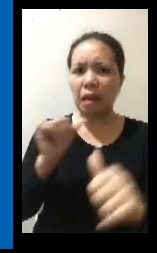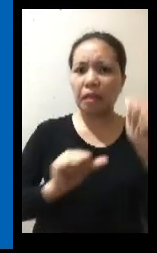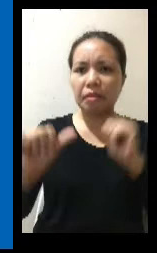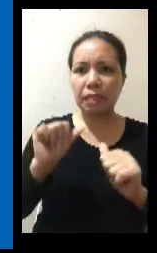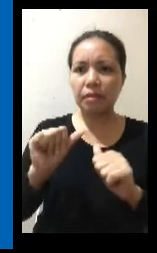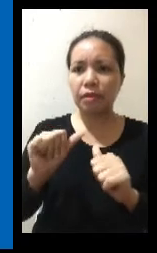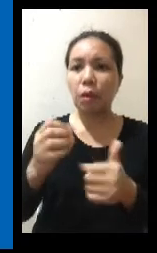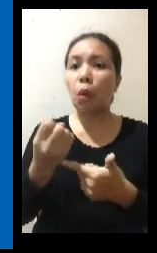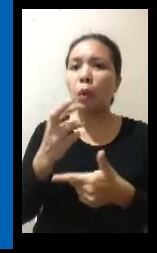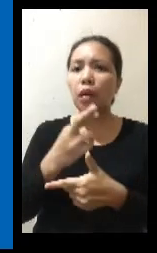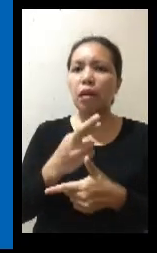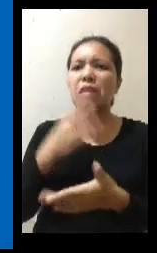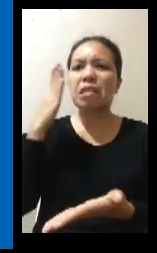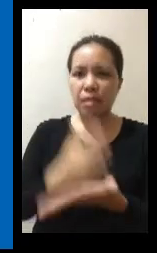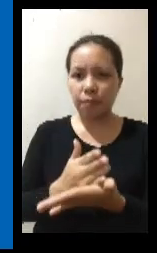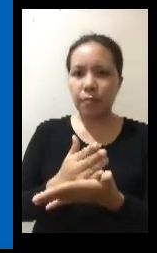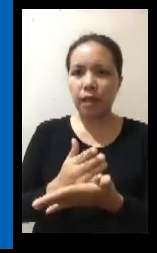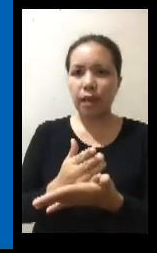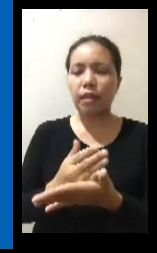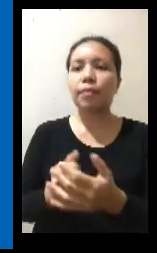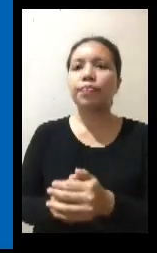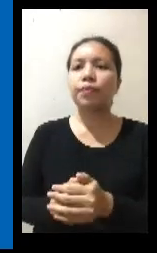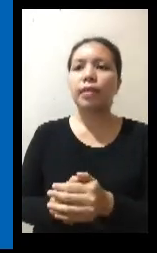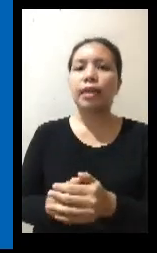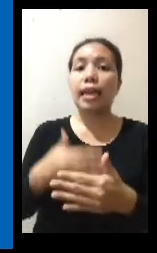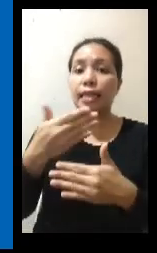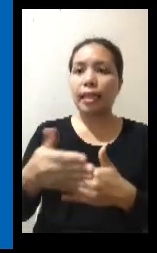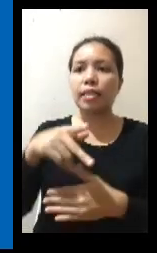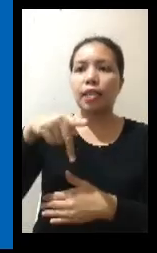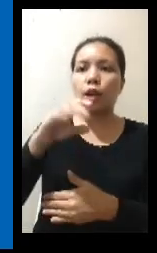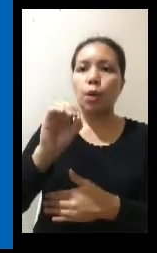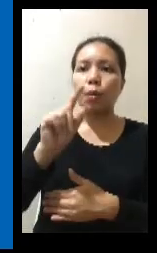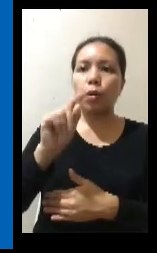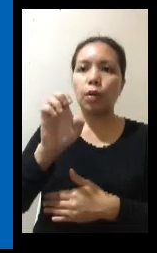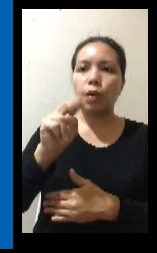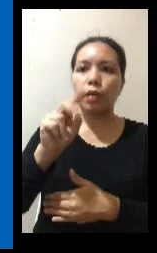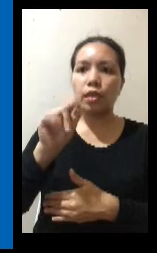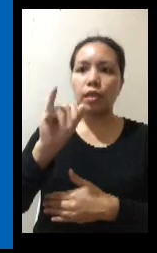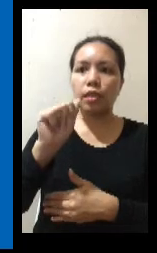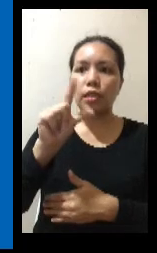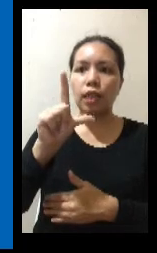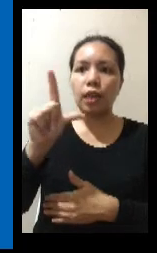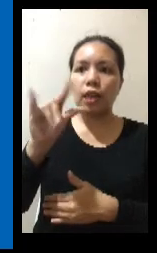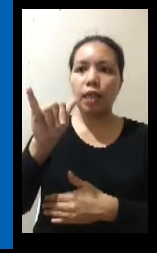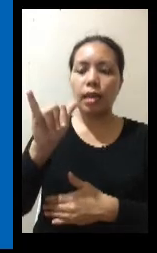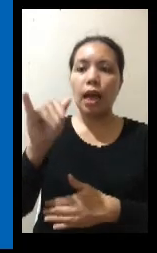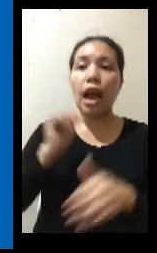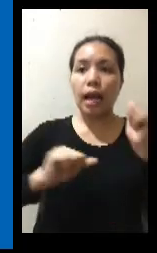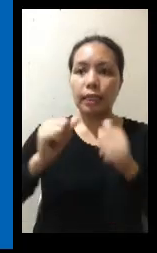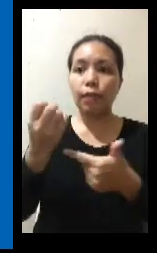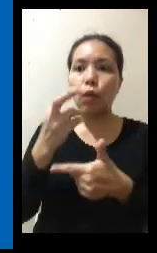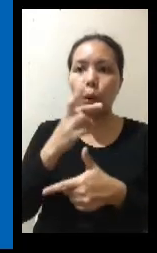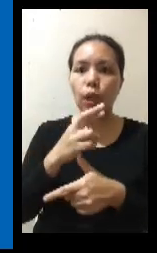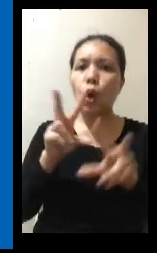have any records of eruption over the last 10,000 years. Potentially active or dormant